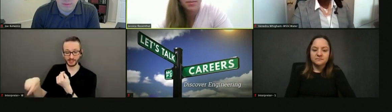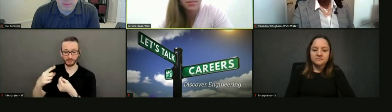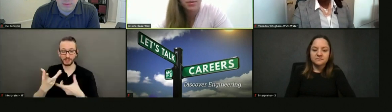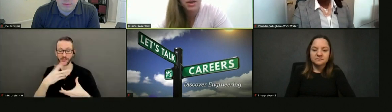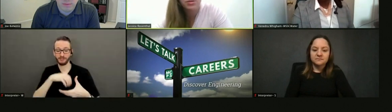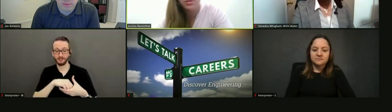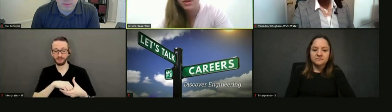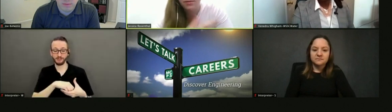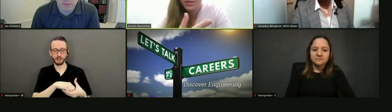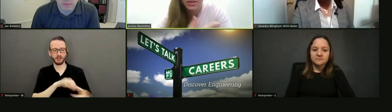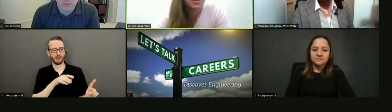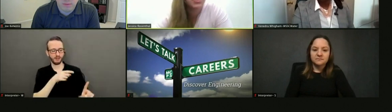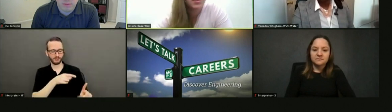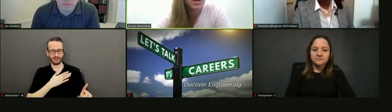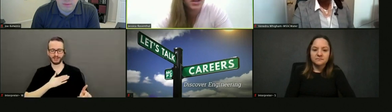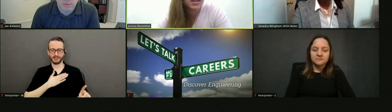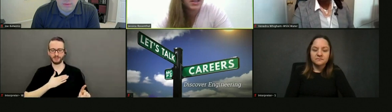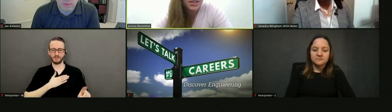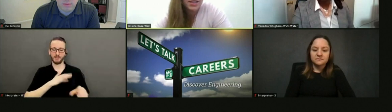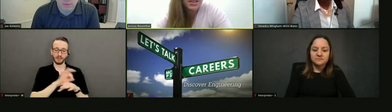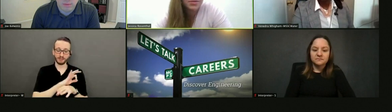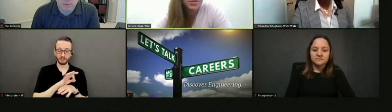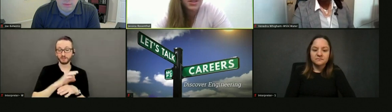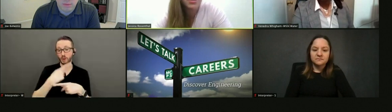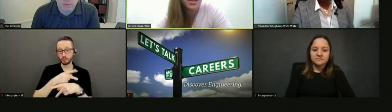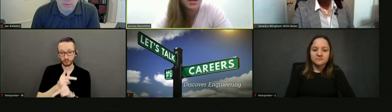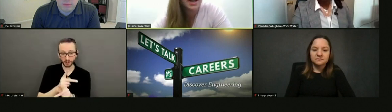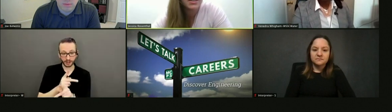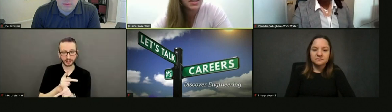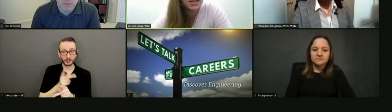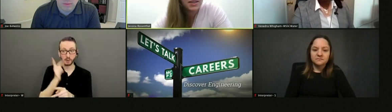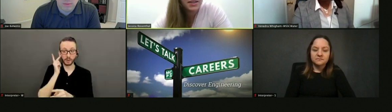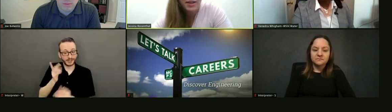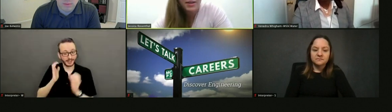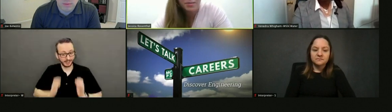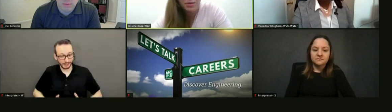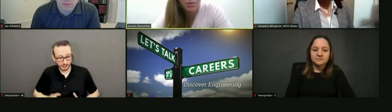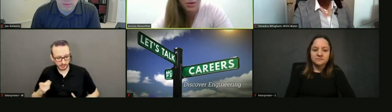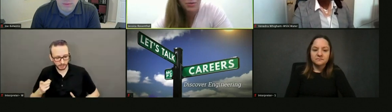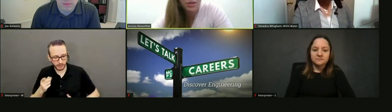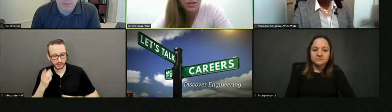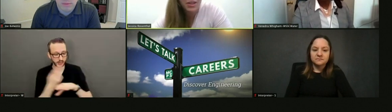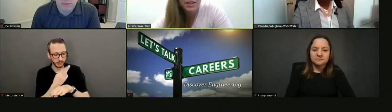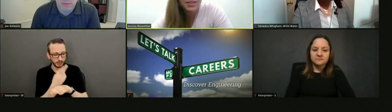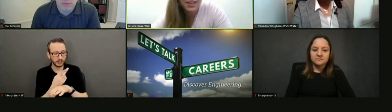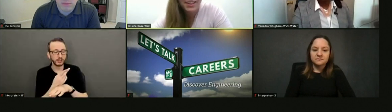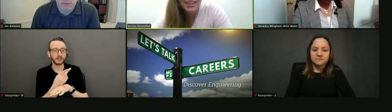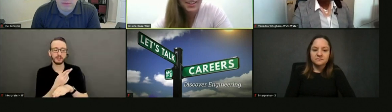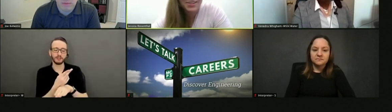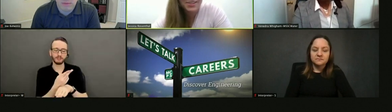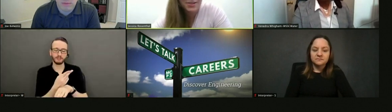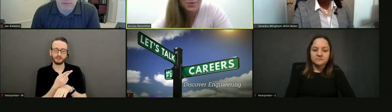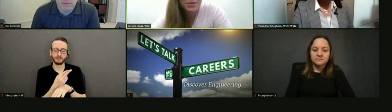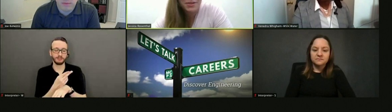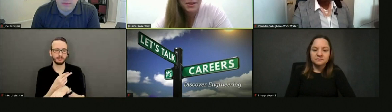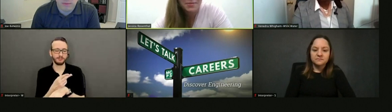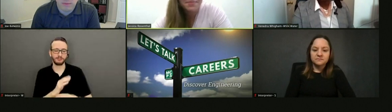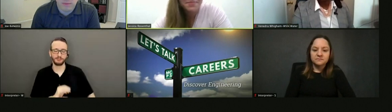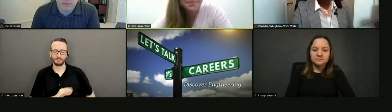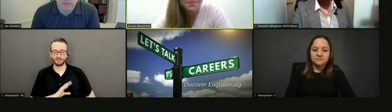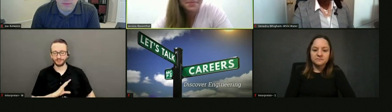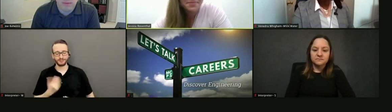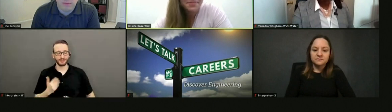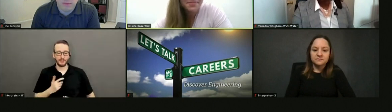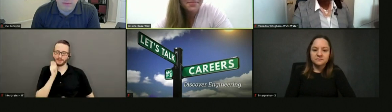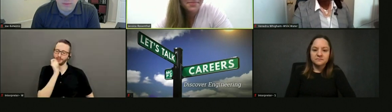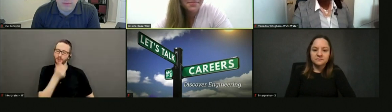your specific product, or if it's a consumer product, like seeing customers actually interact with what you've worked on is like, it's the coolest